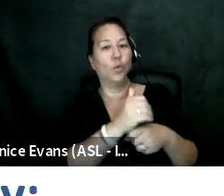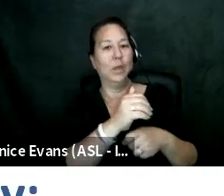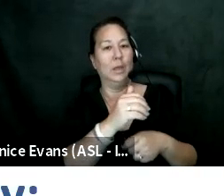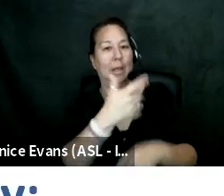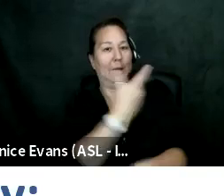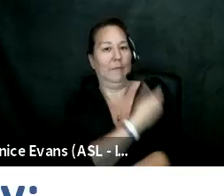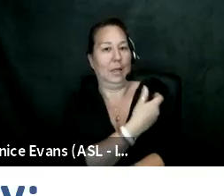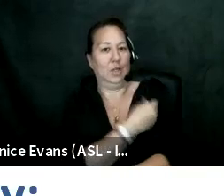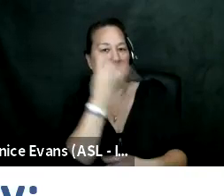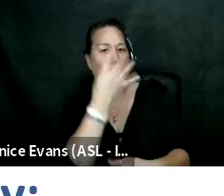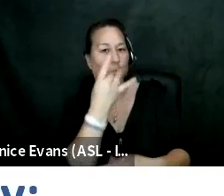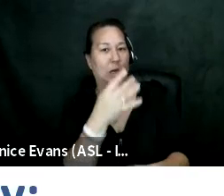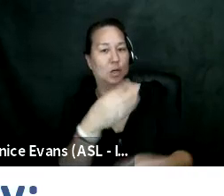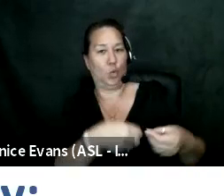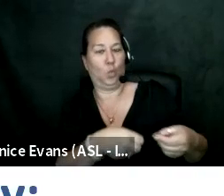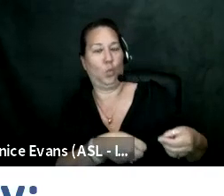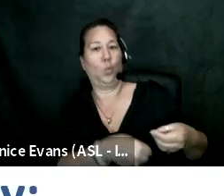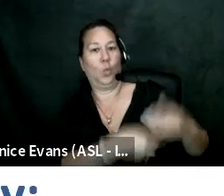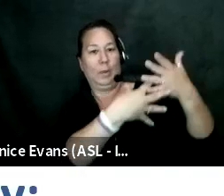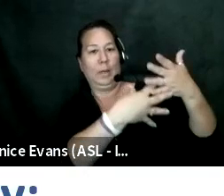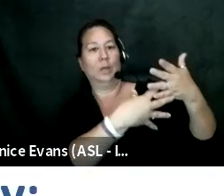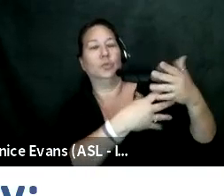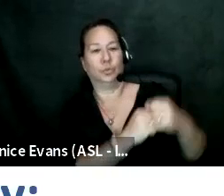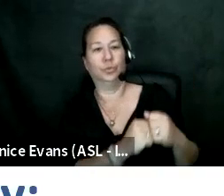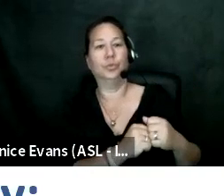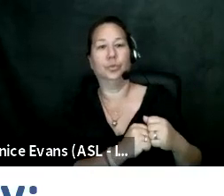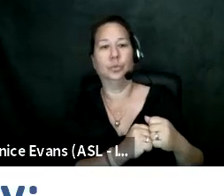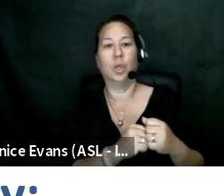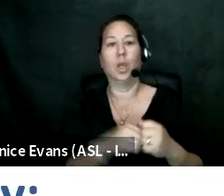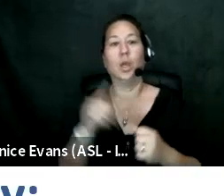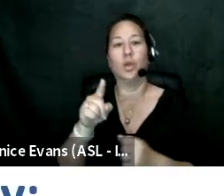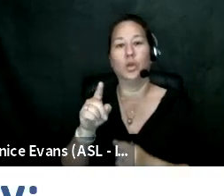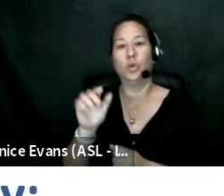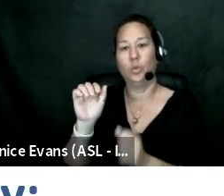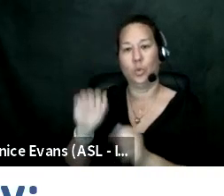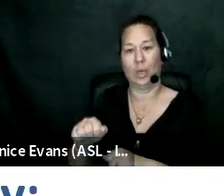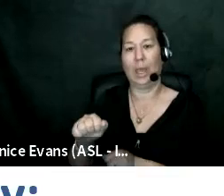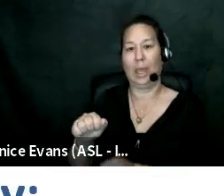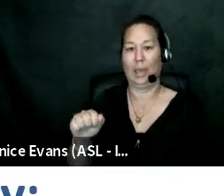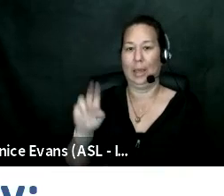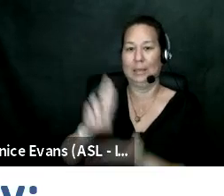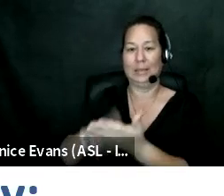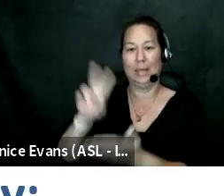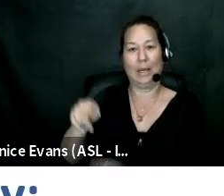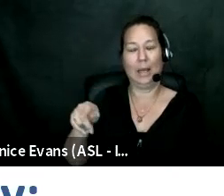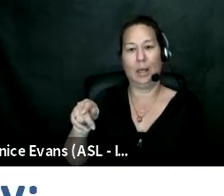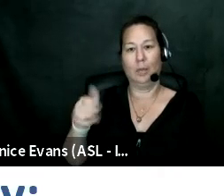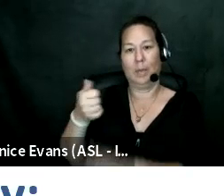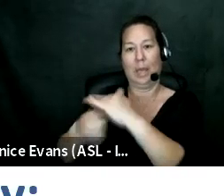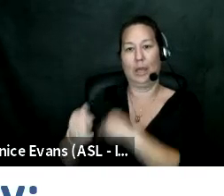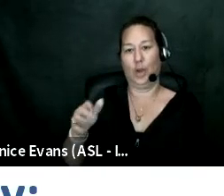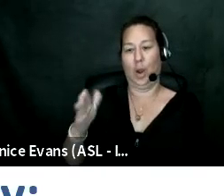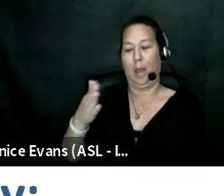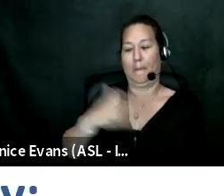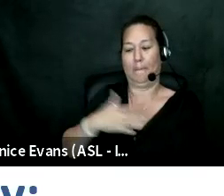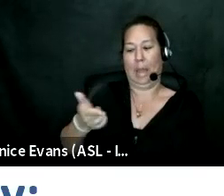can book an appointment through the California Department of Public Health, My Turn. You can also check with